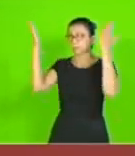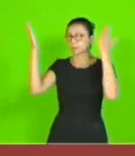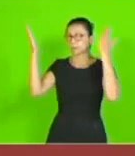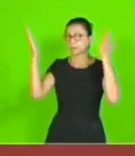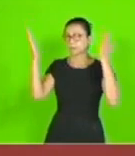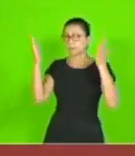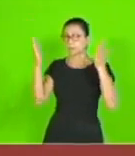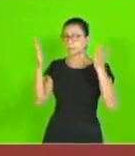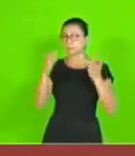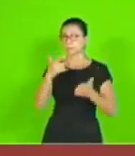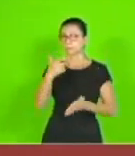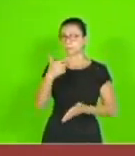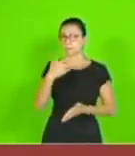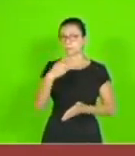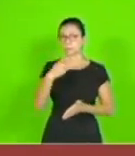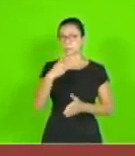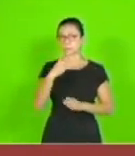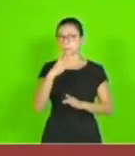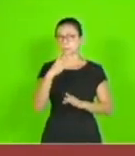And there were.